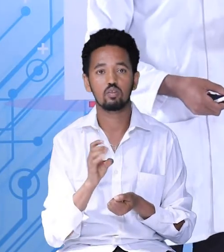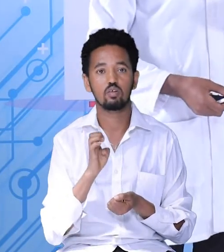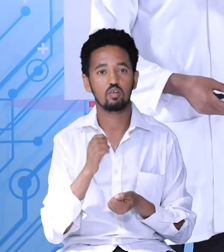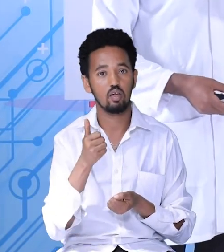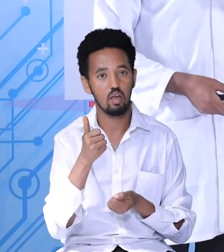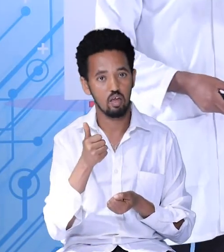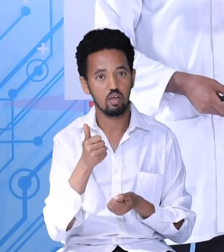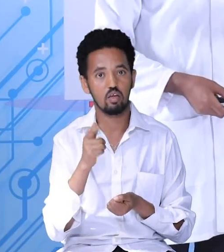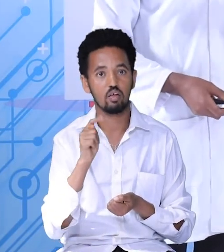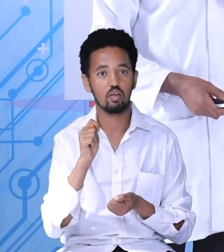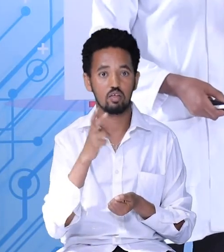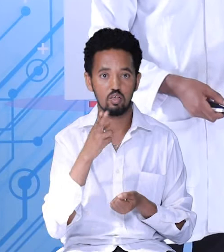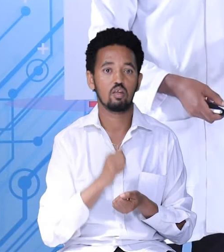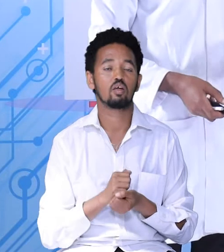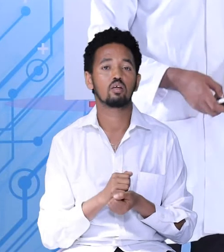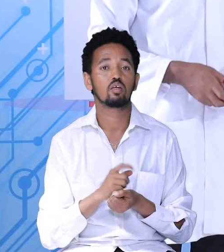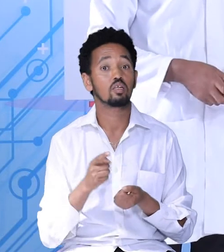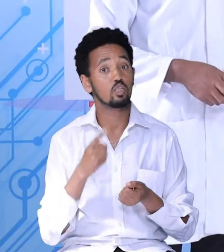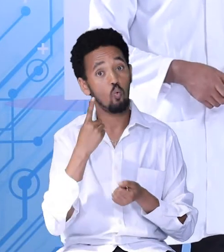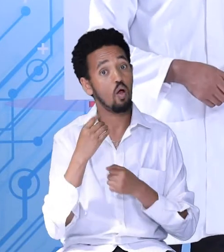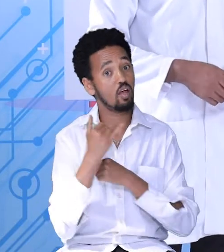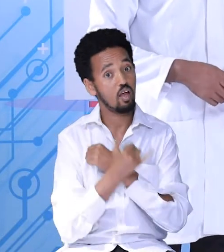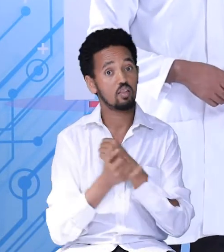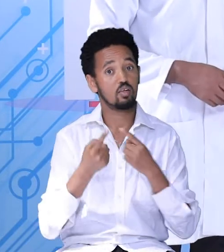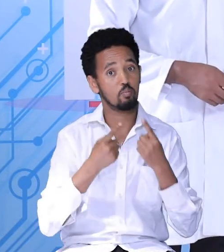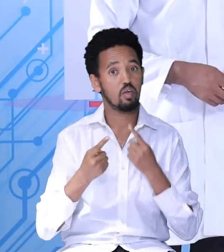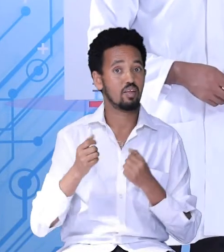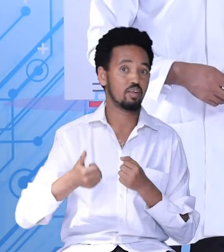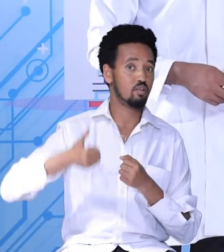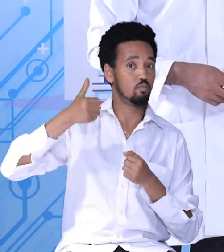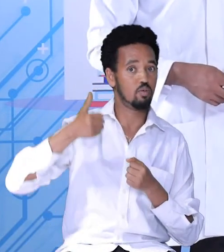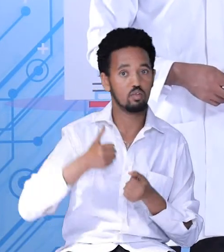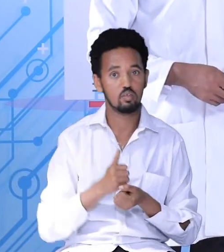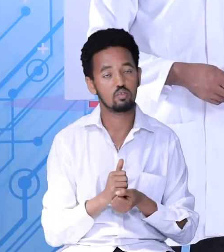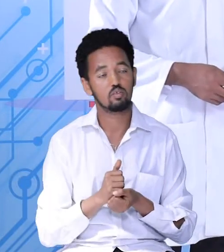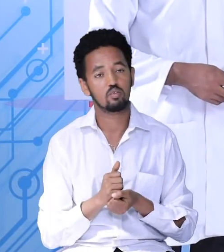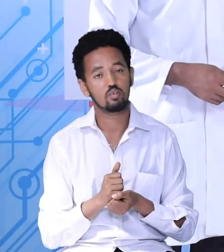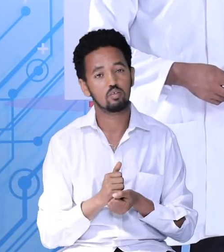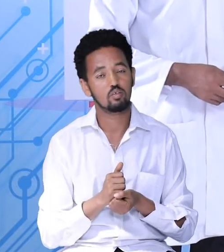The amount of deaths occurred in one country can be measured.